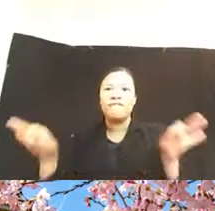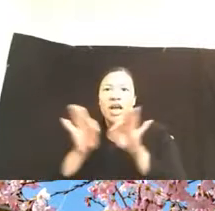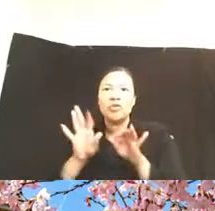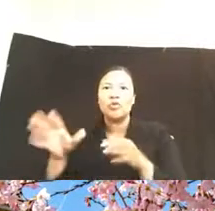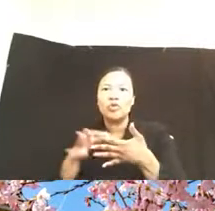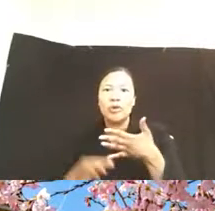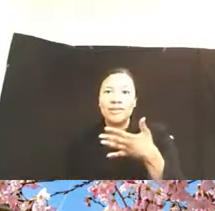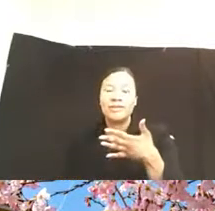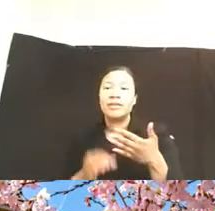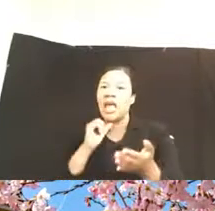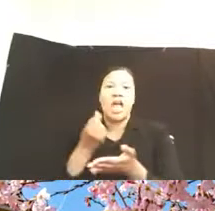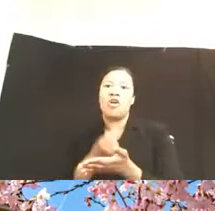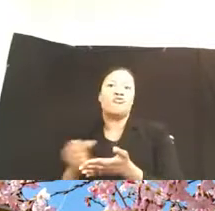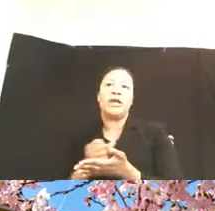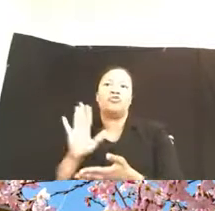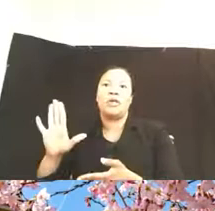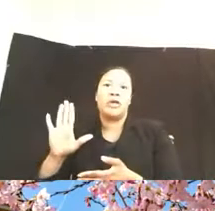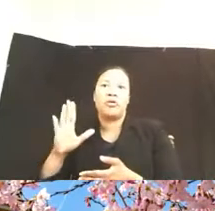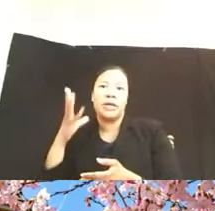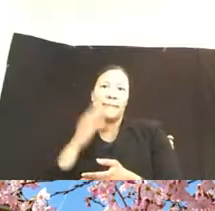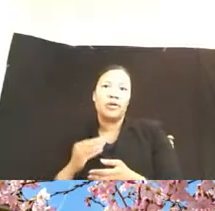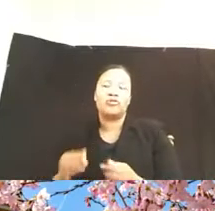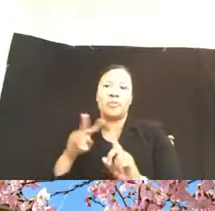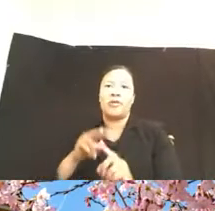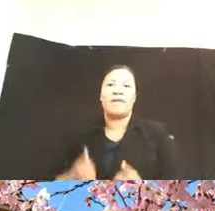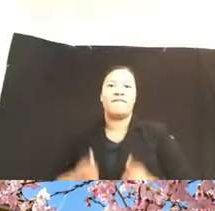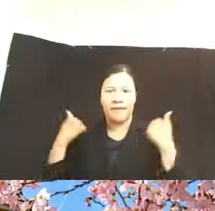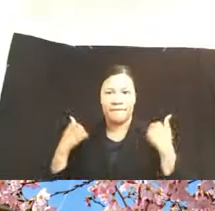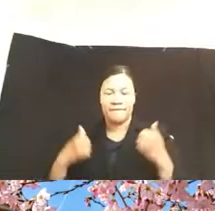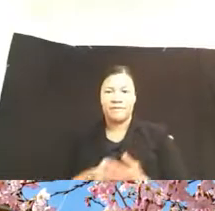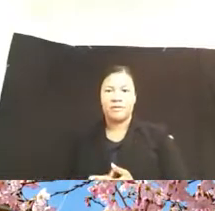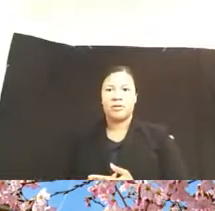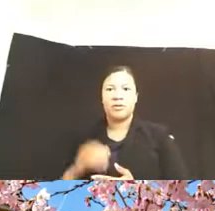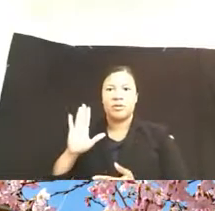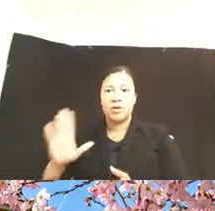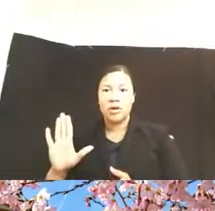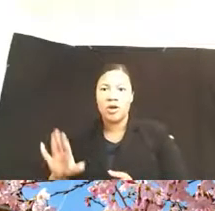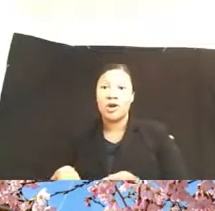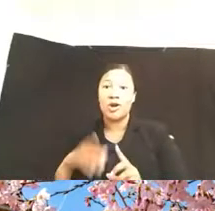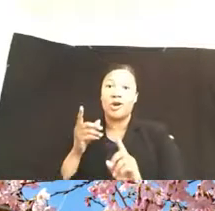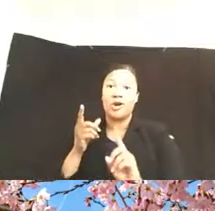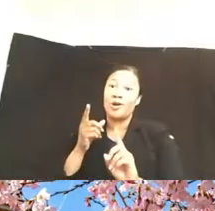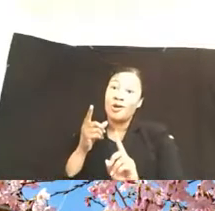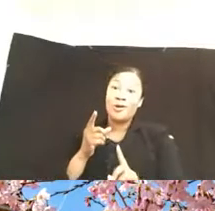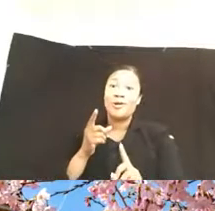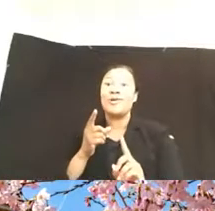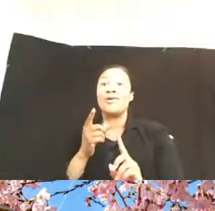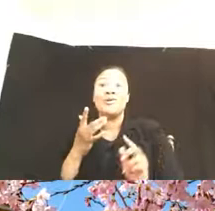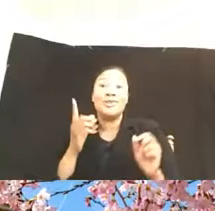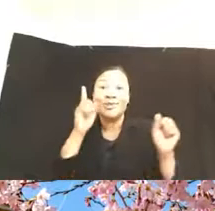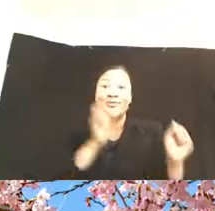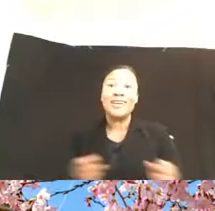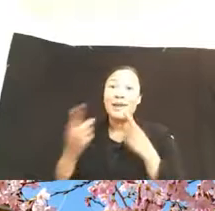erasing experiences, perspectives, and lives. Her grand strategy worked because I came to realize over the course of the